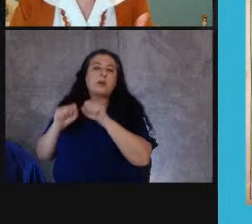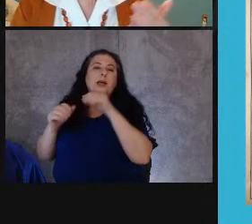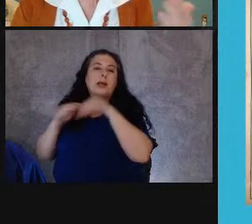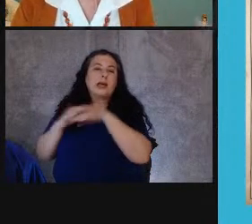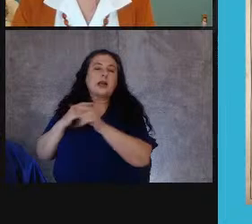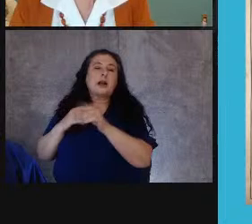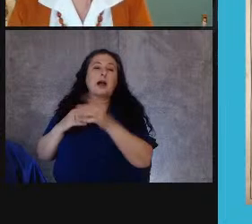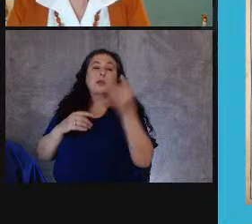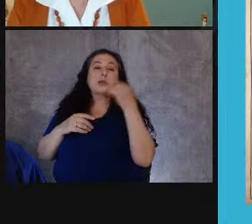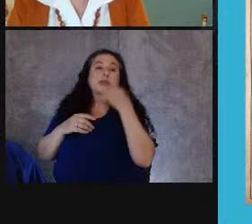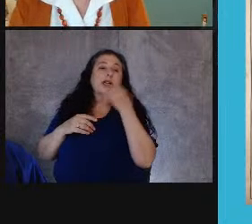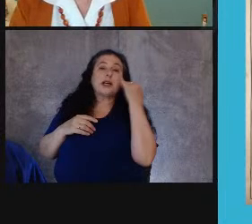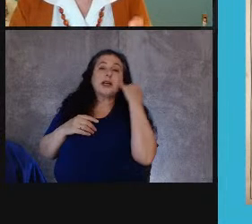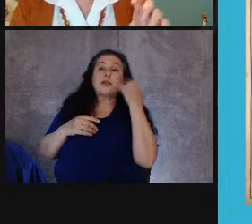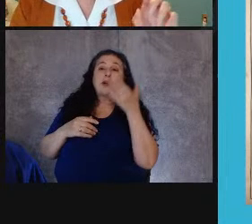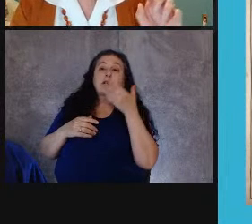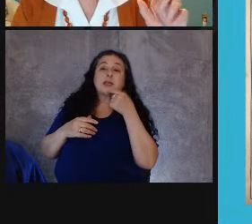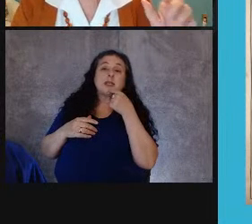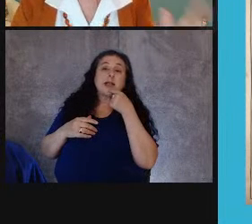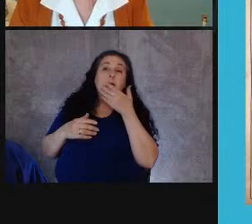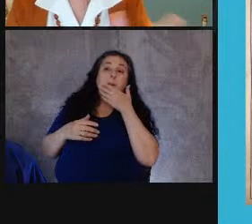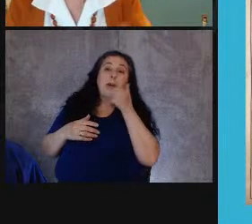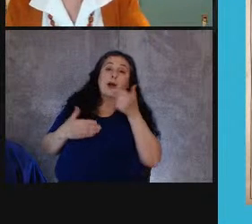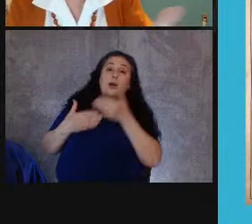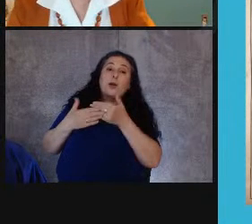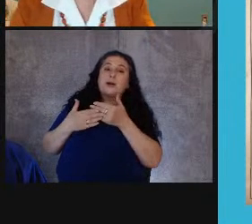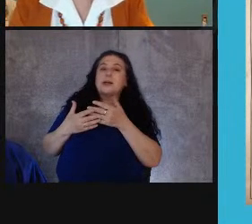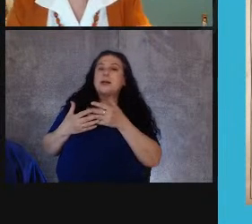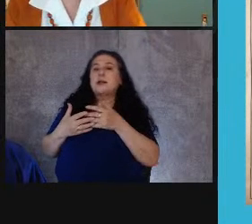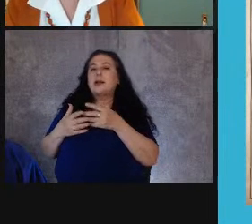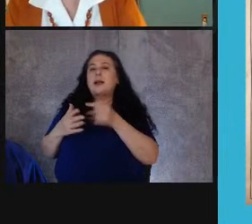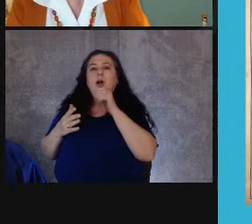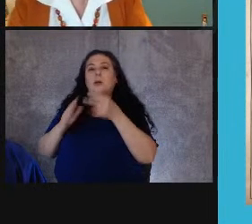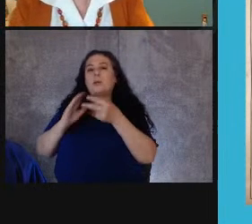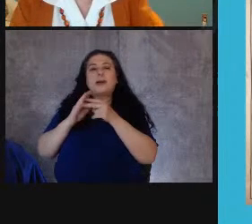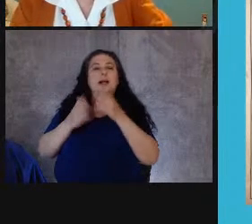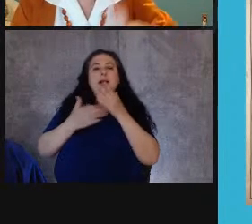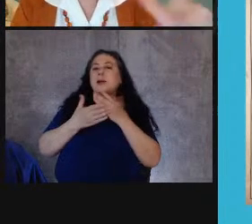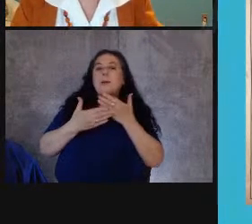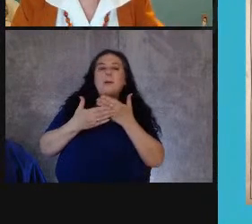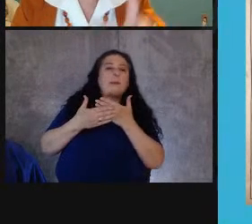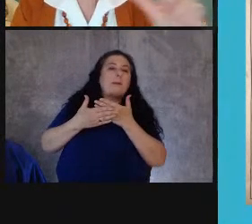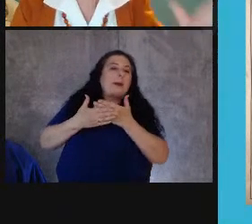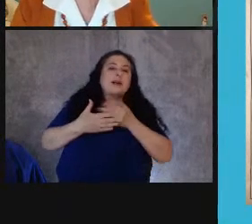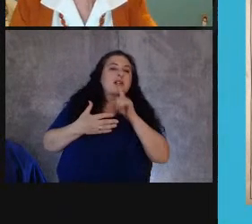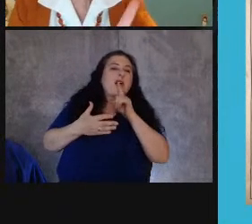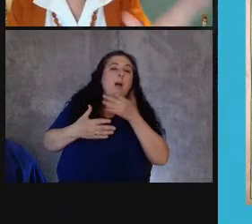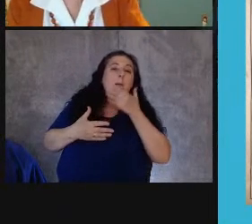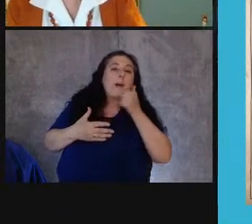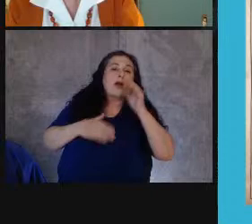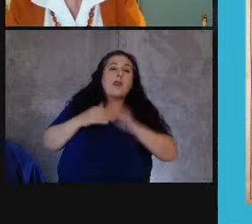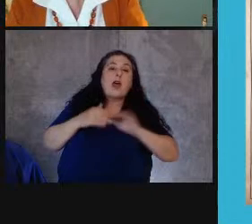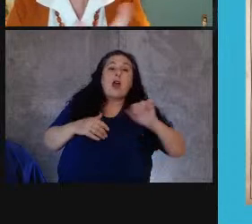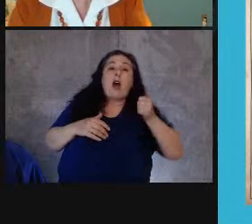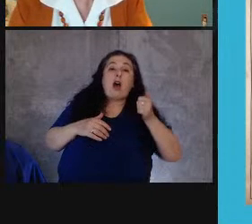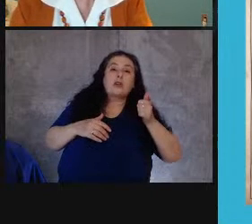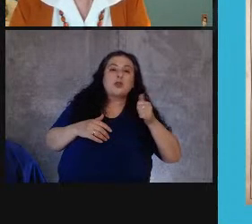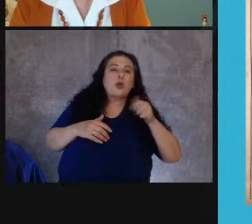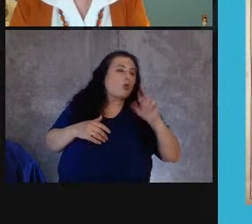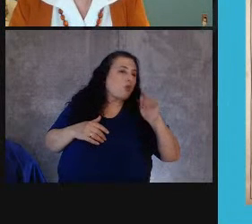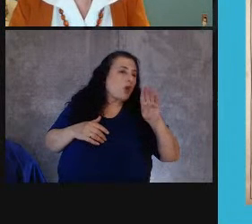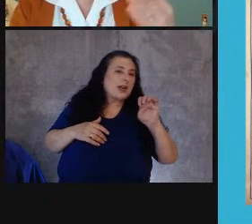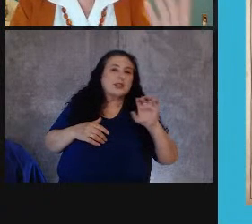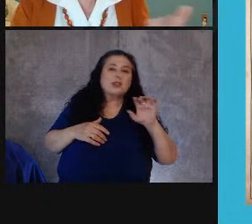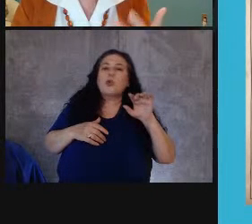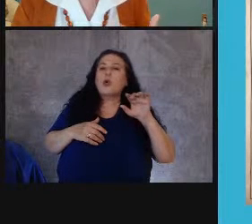when they're saying better baby, they don't mean that some babies are better than others in terms of, race or ethnicity or gender